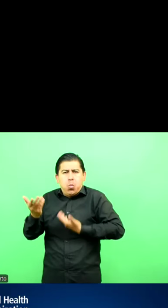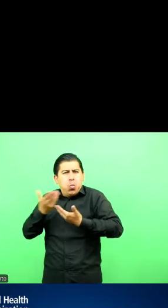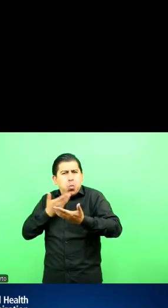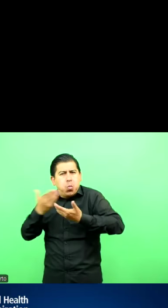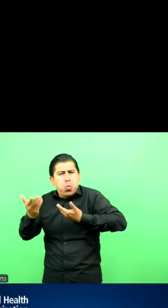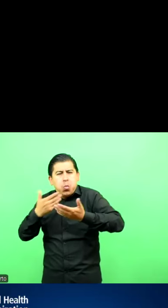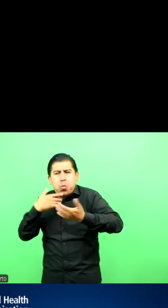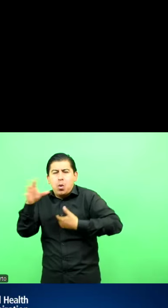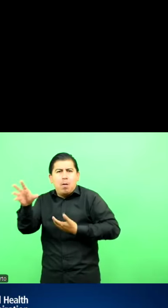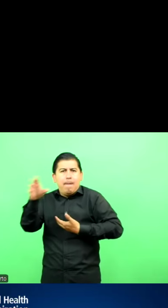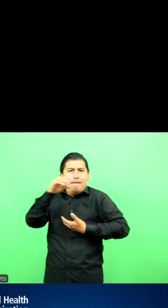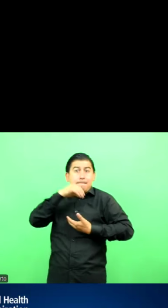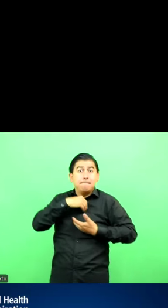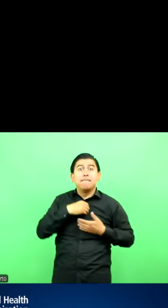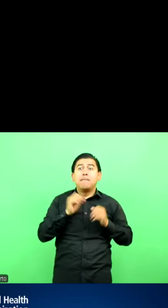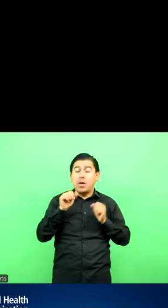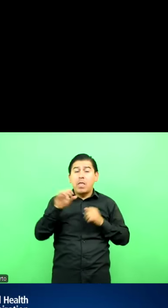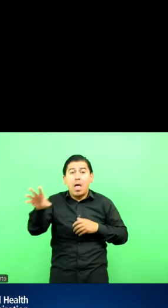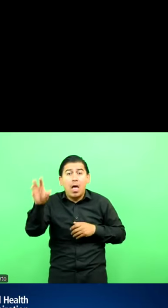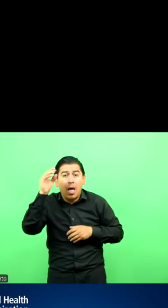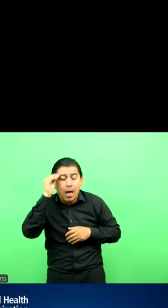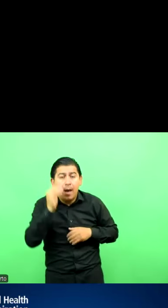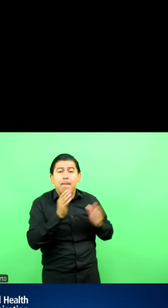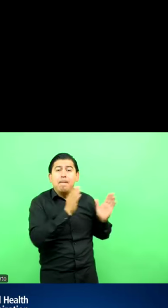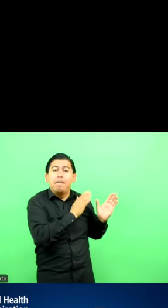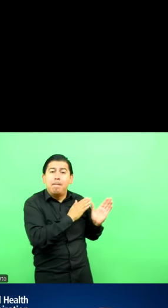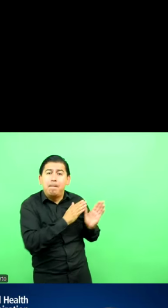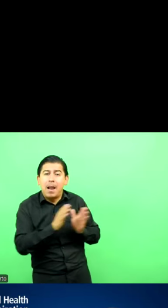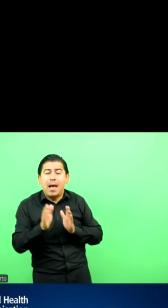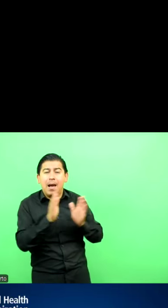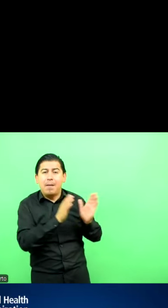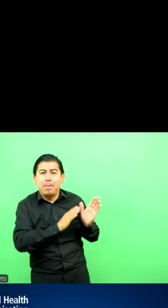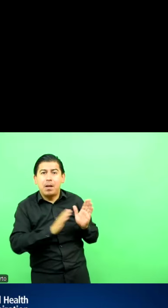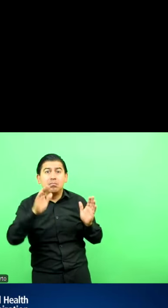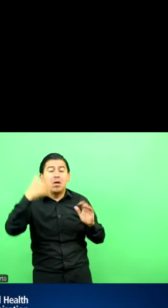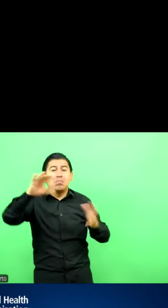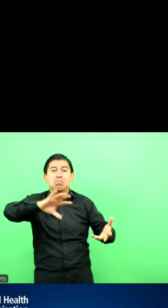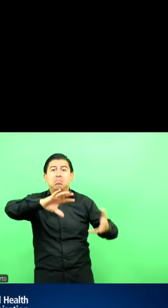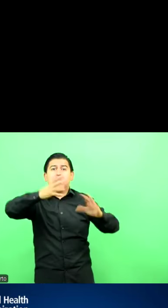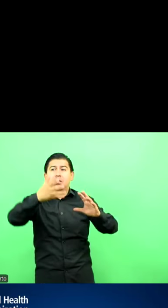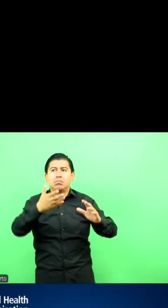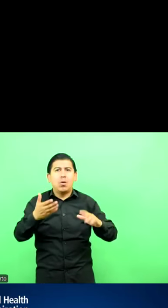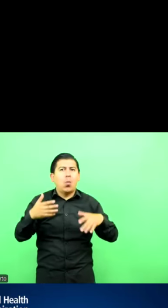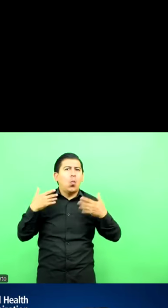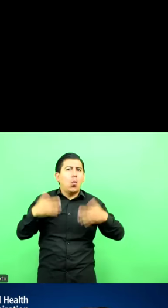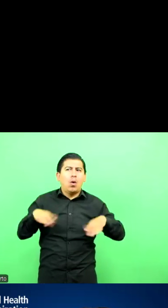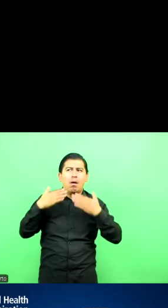the world. Again, you can see that UNDRR already